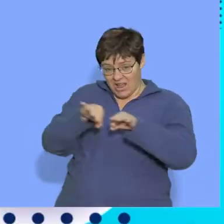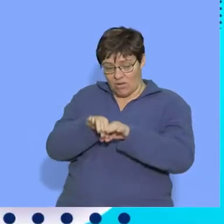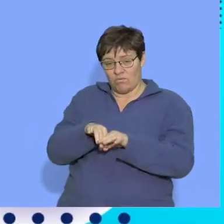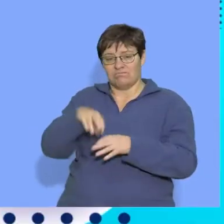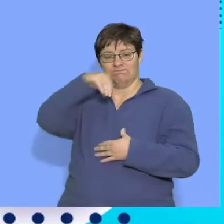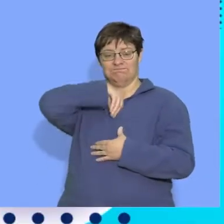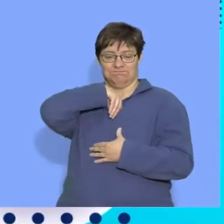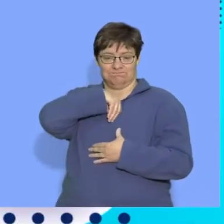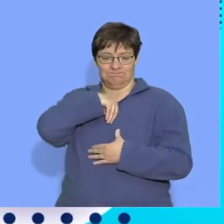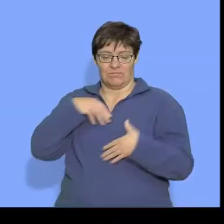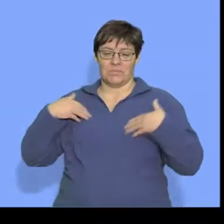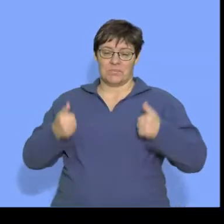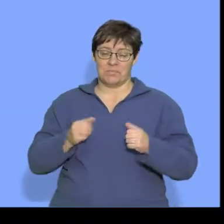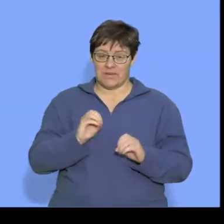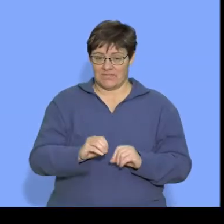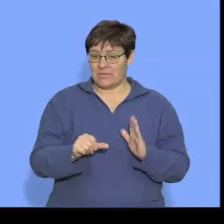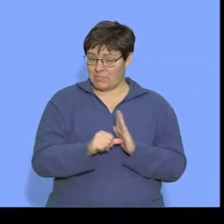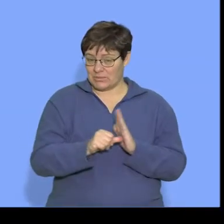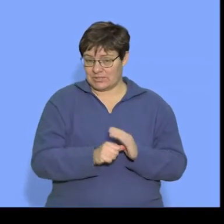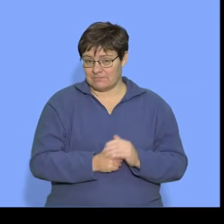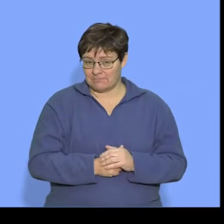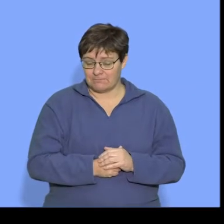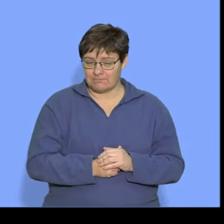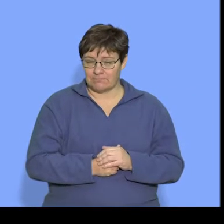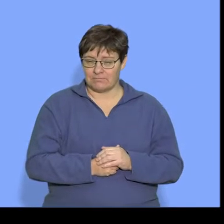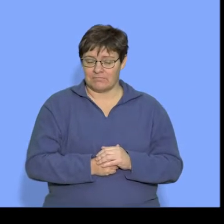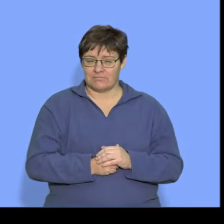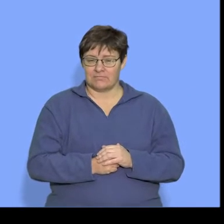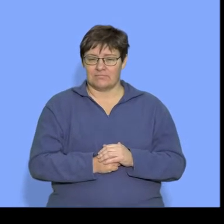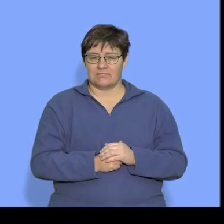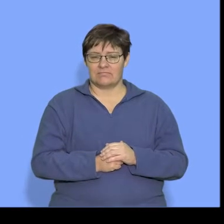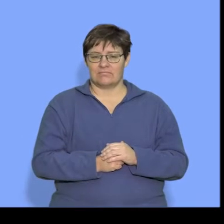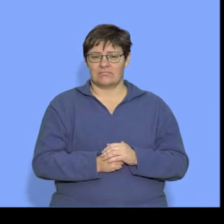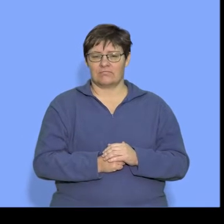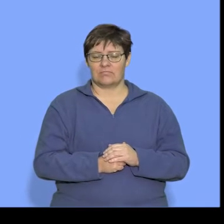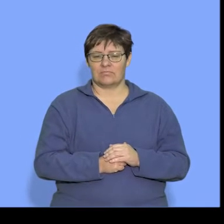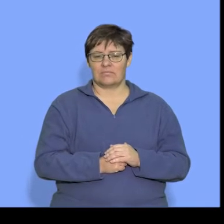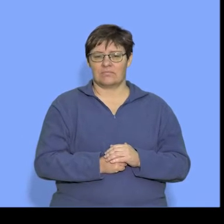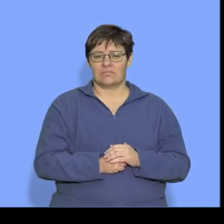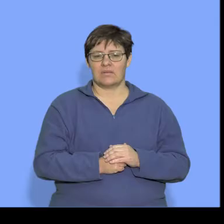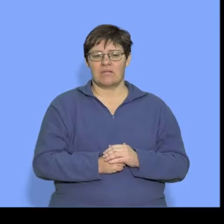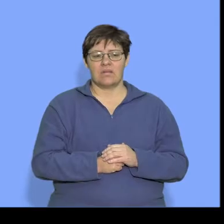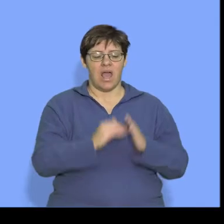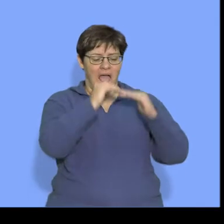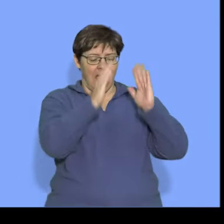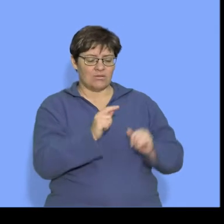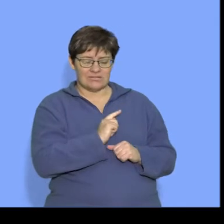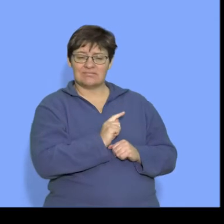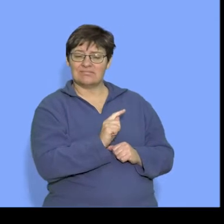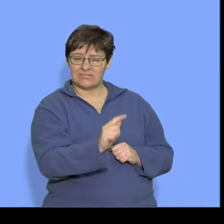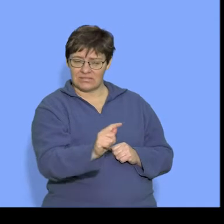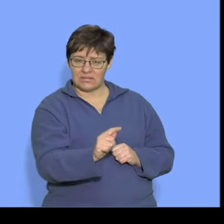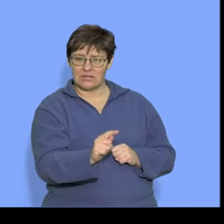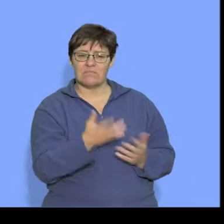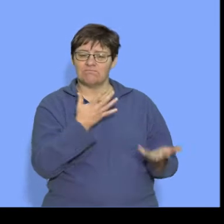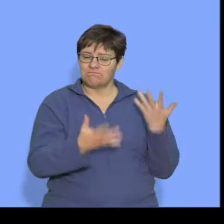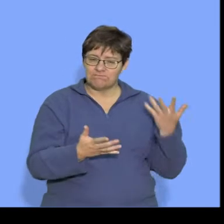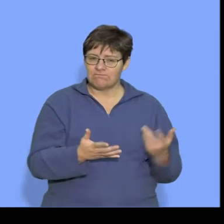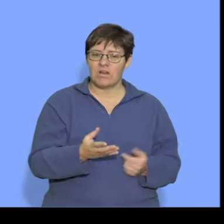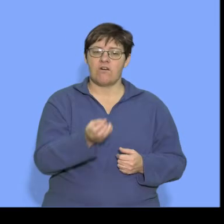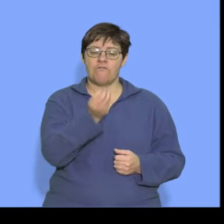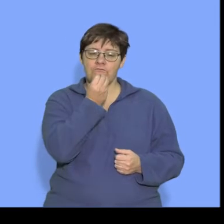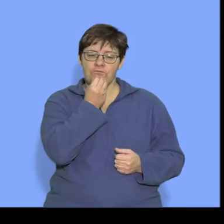is important. So while households are often described as either food